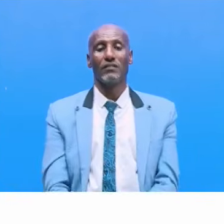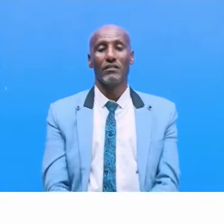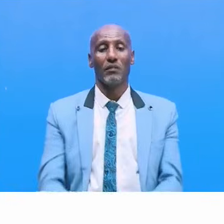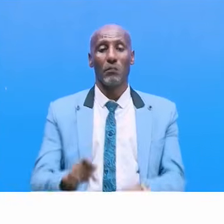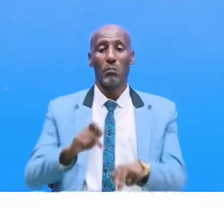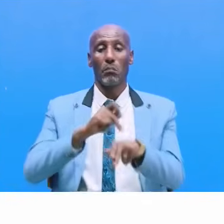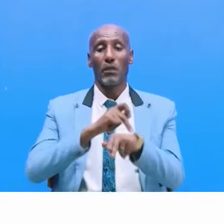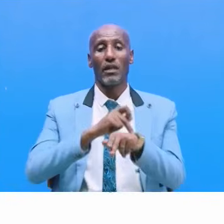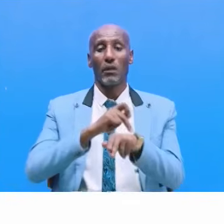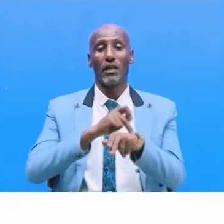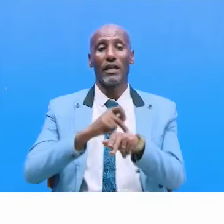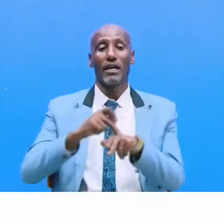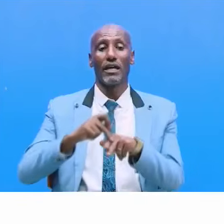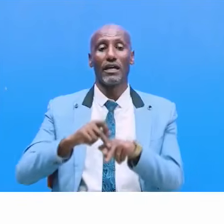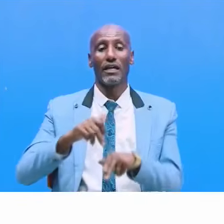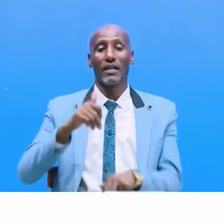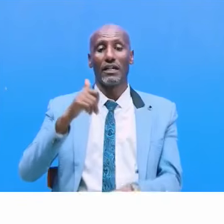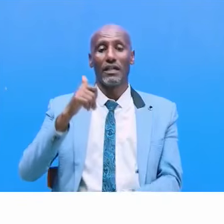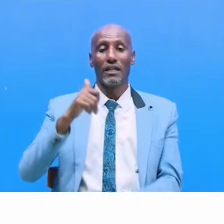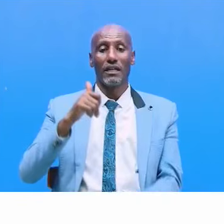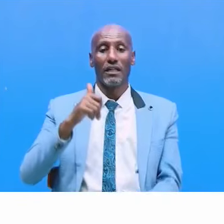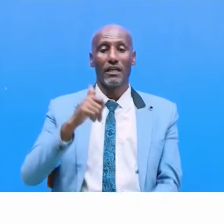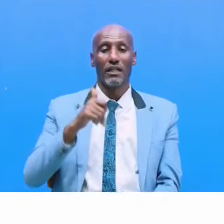blank a cat.